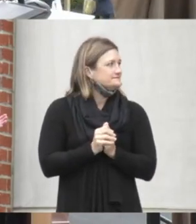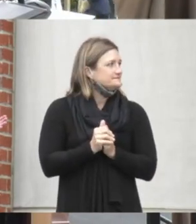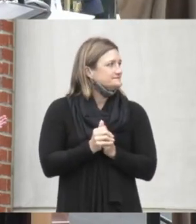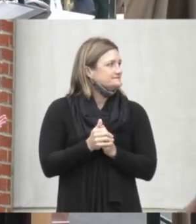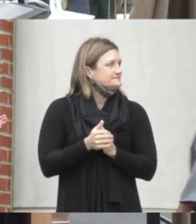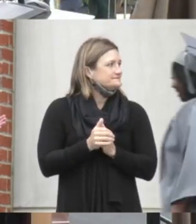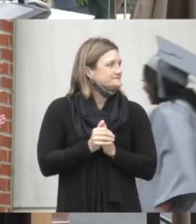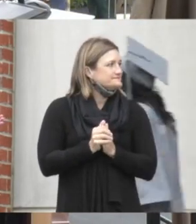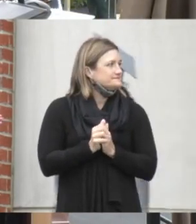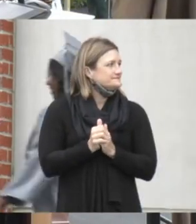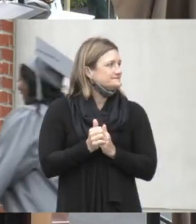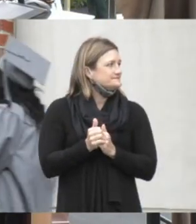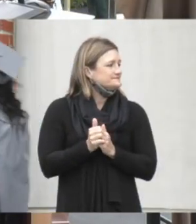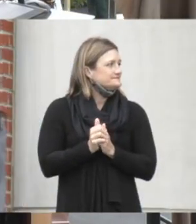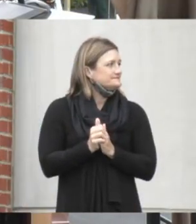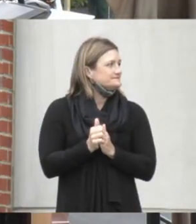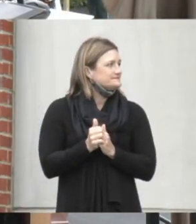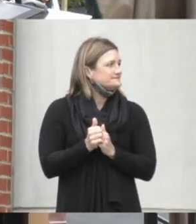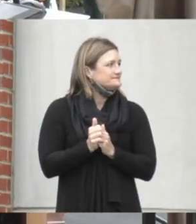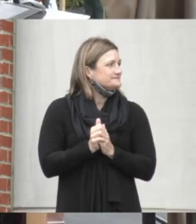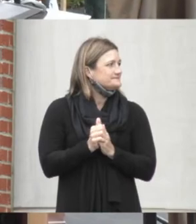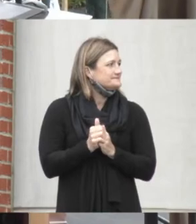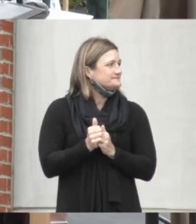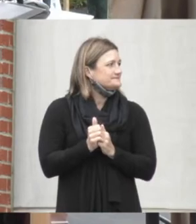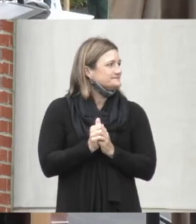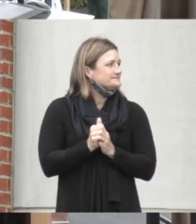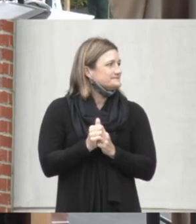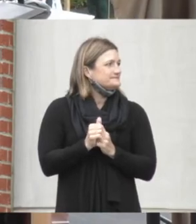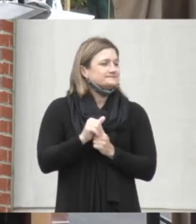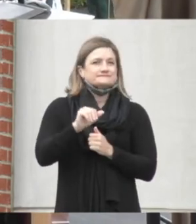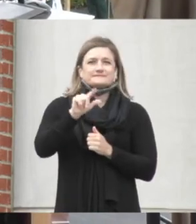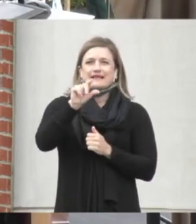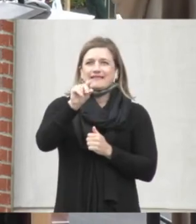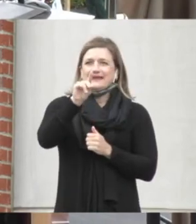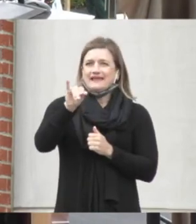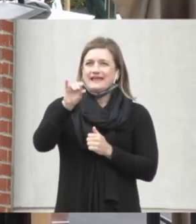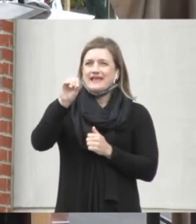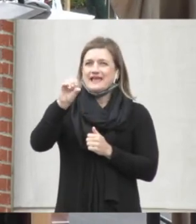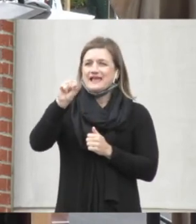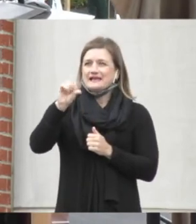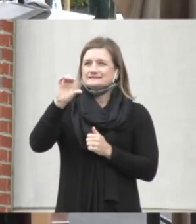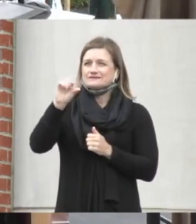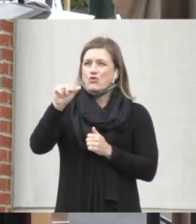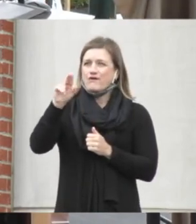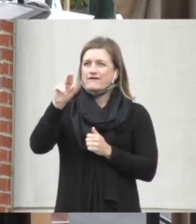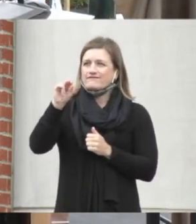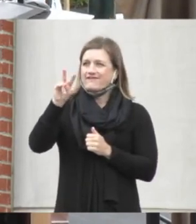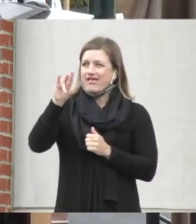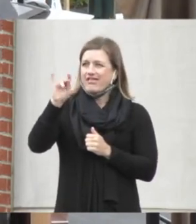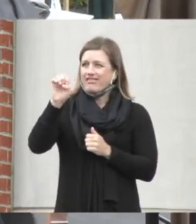Help if I read the whole thing. Lady Esquivel. Lady Esquivel, Cosmetology.